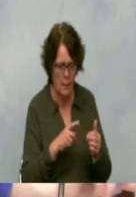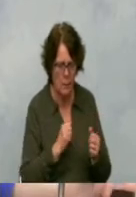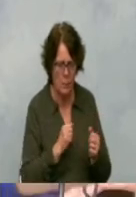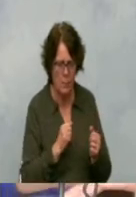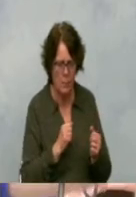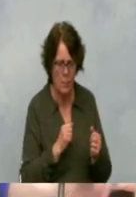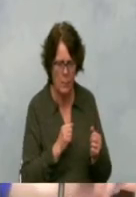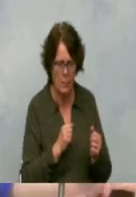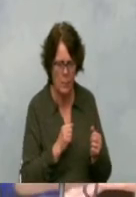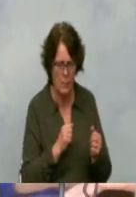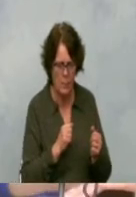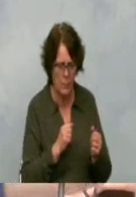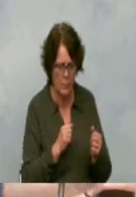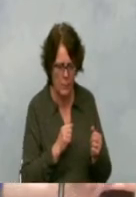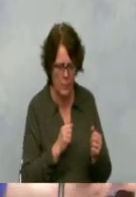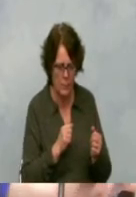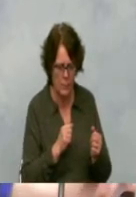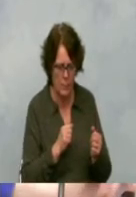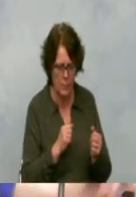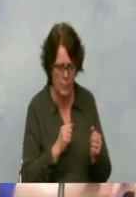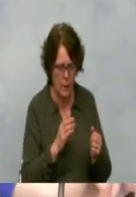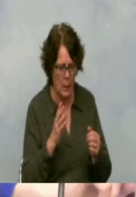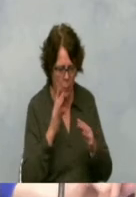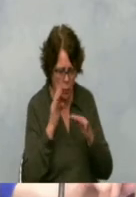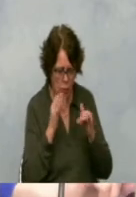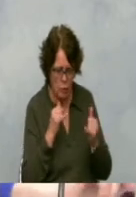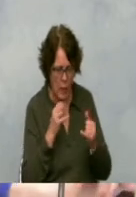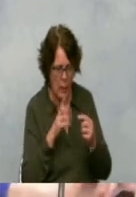I'll just check if he's participating remotely.